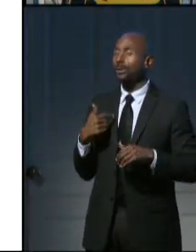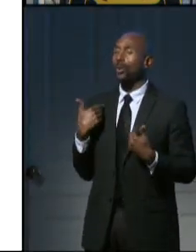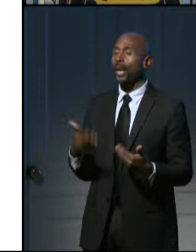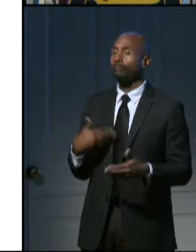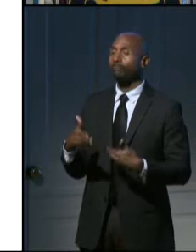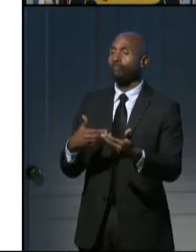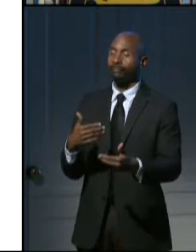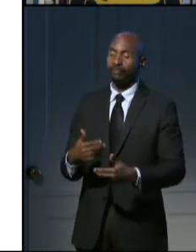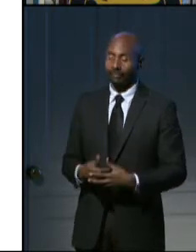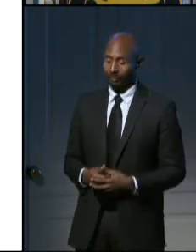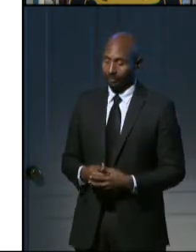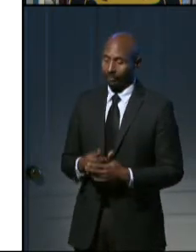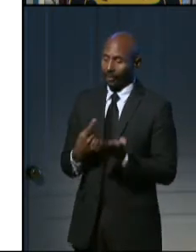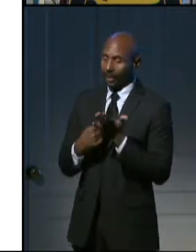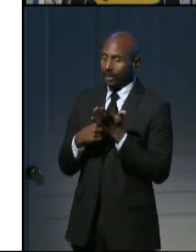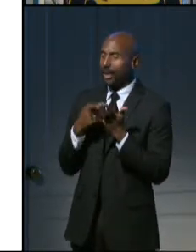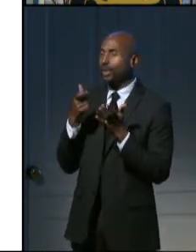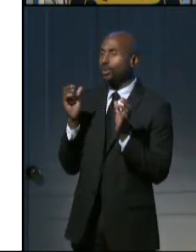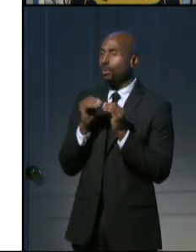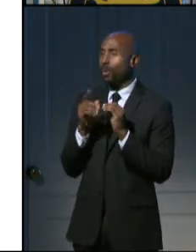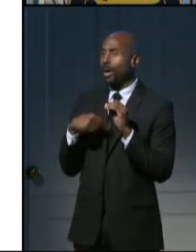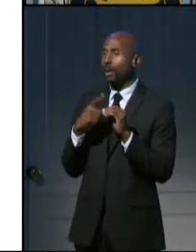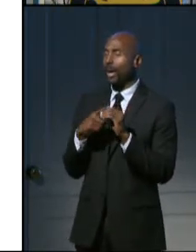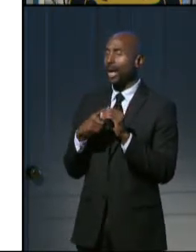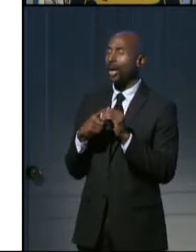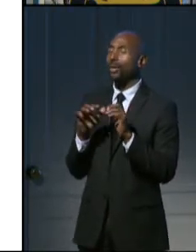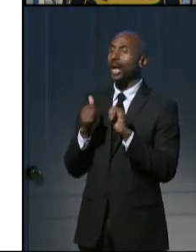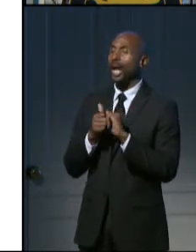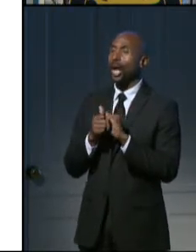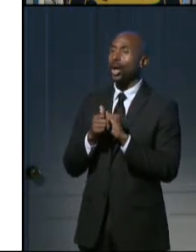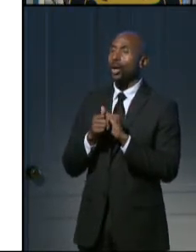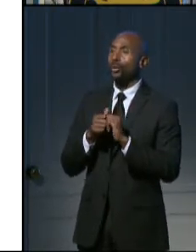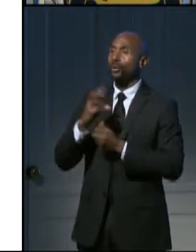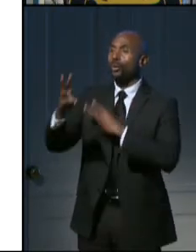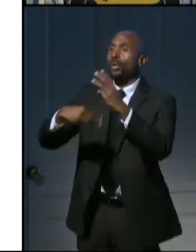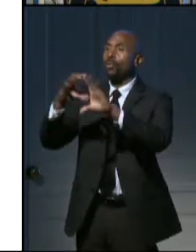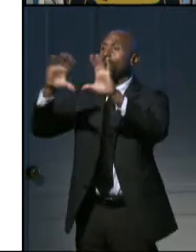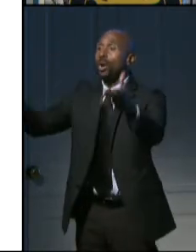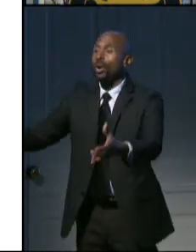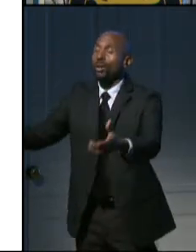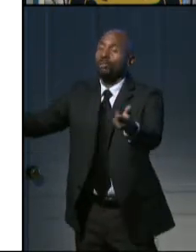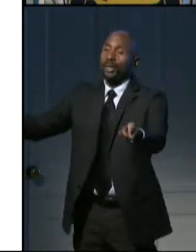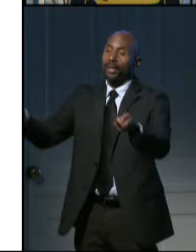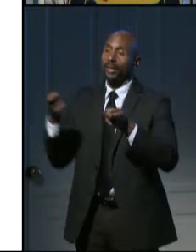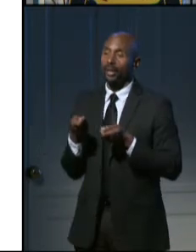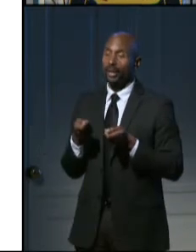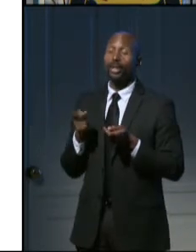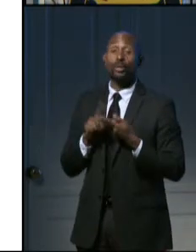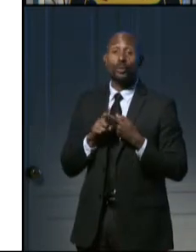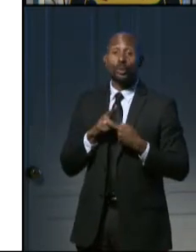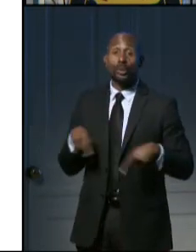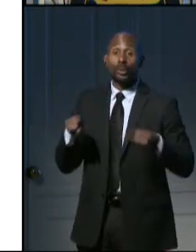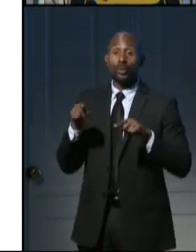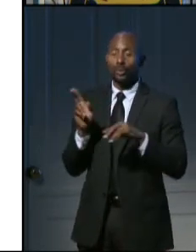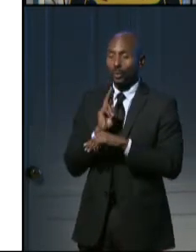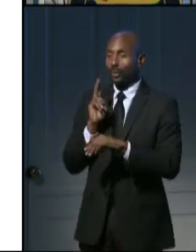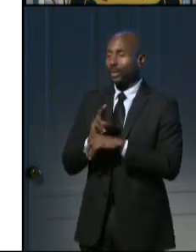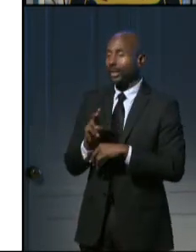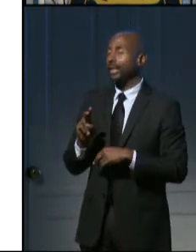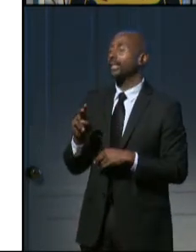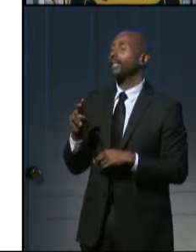kind of talk more about bringing the world to you through these emerging technologies.